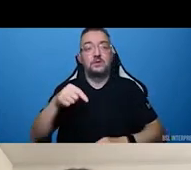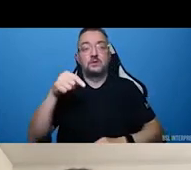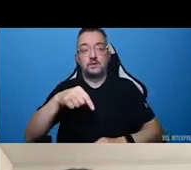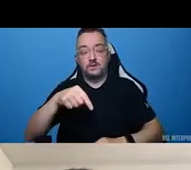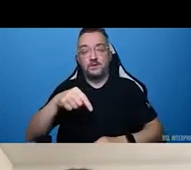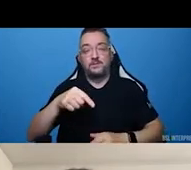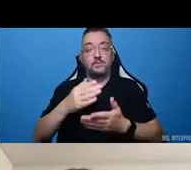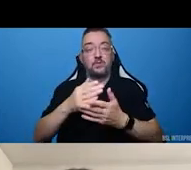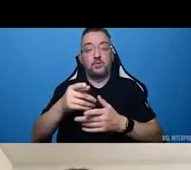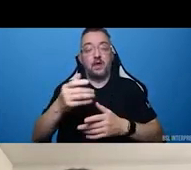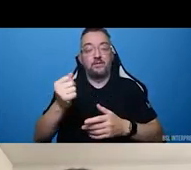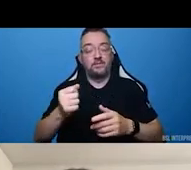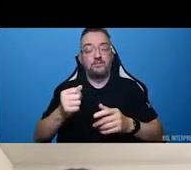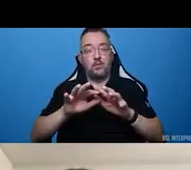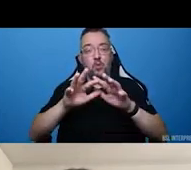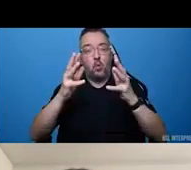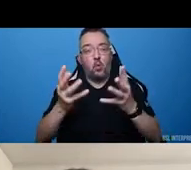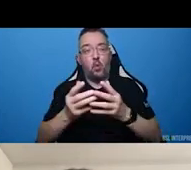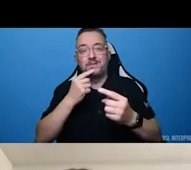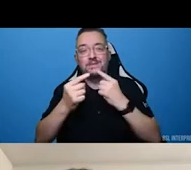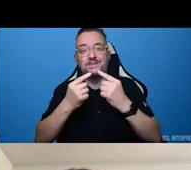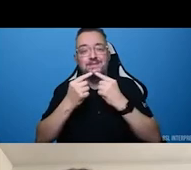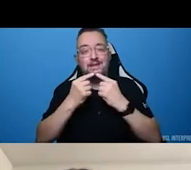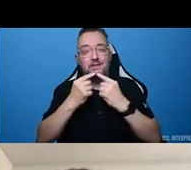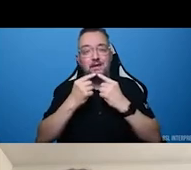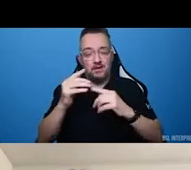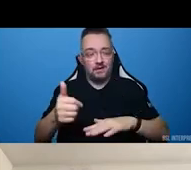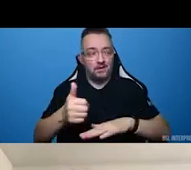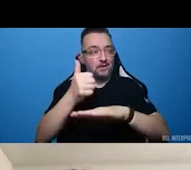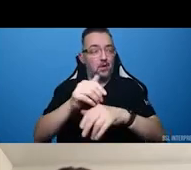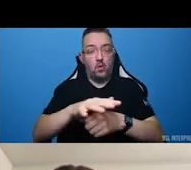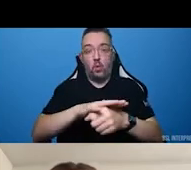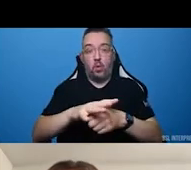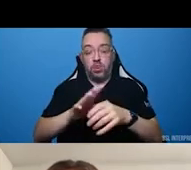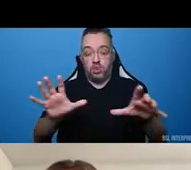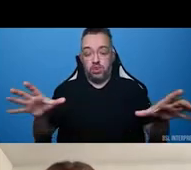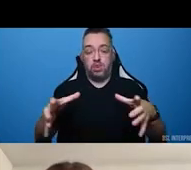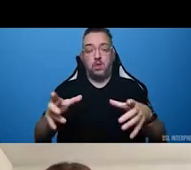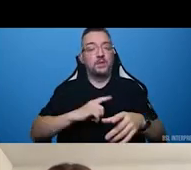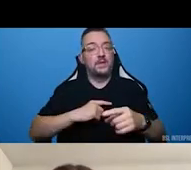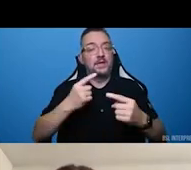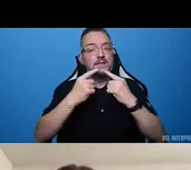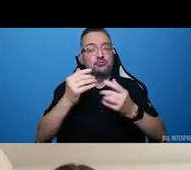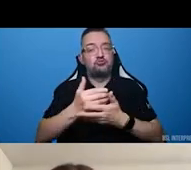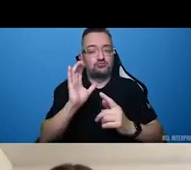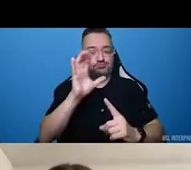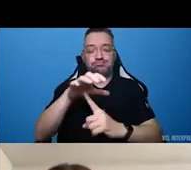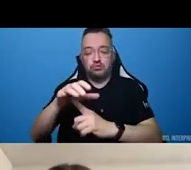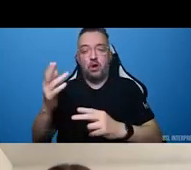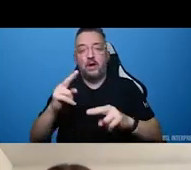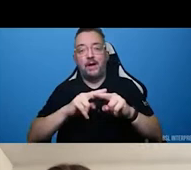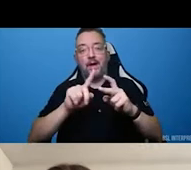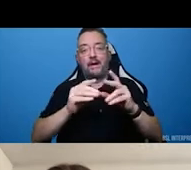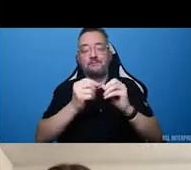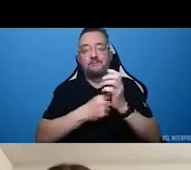intensification of global data now manifests itself locally as a constellation of data storage sheds, fiber optic networks,